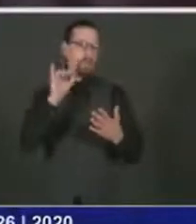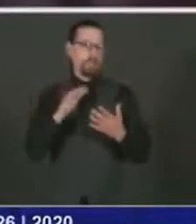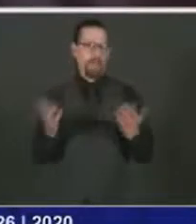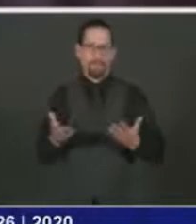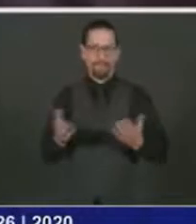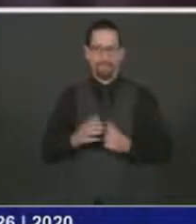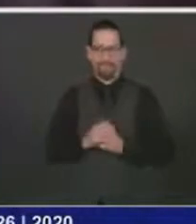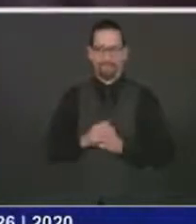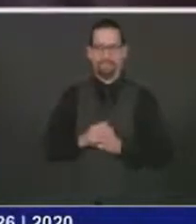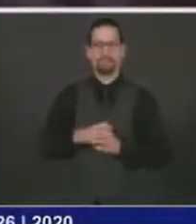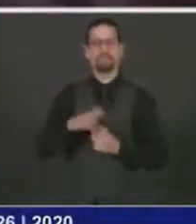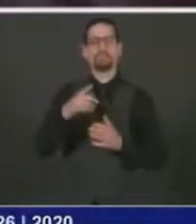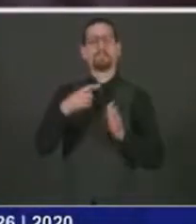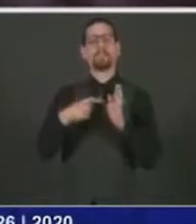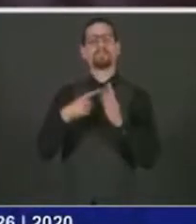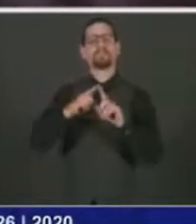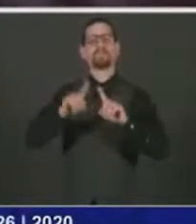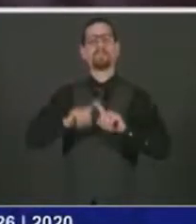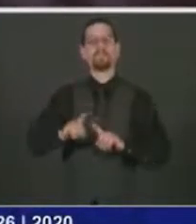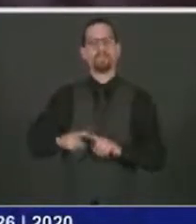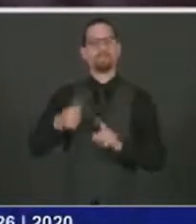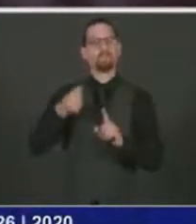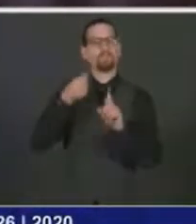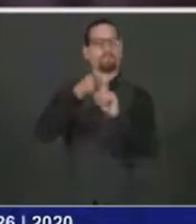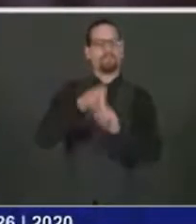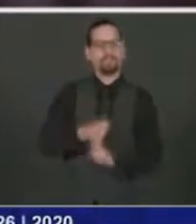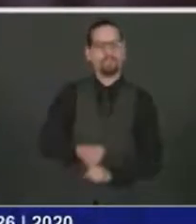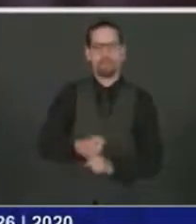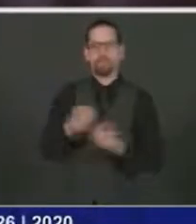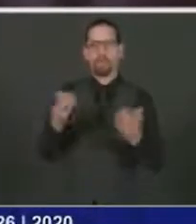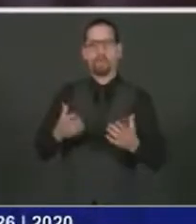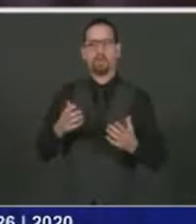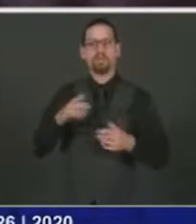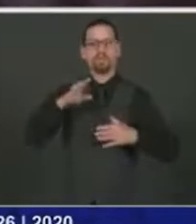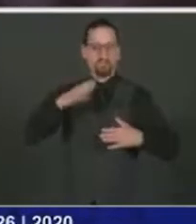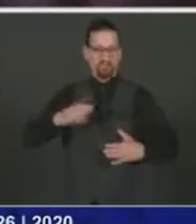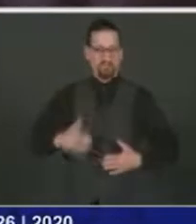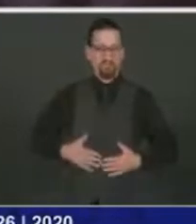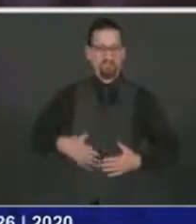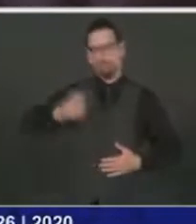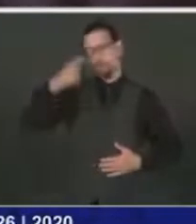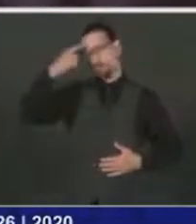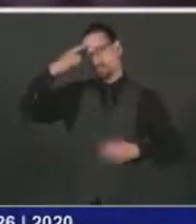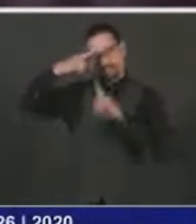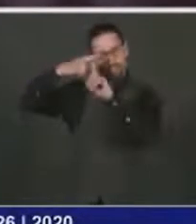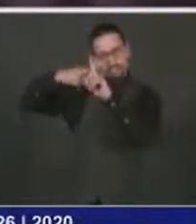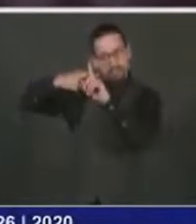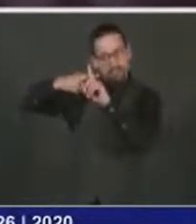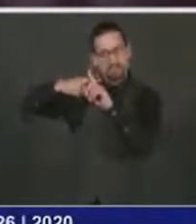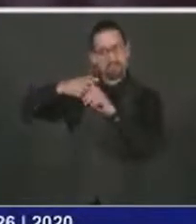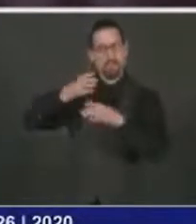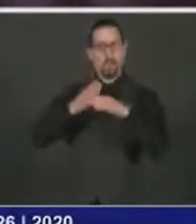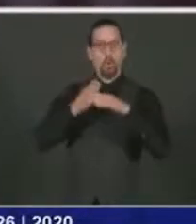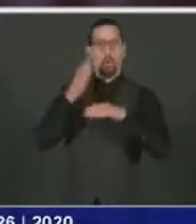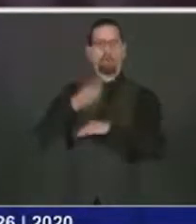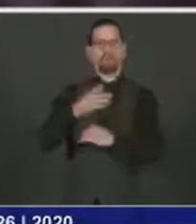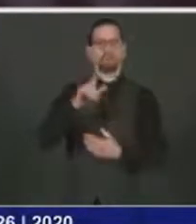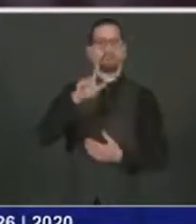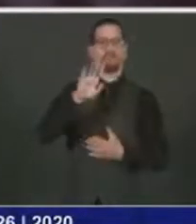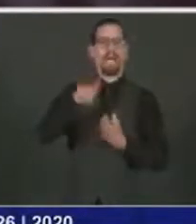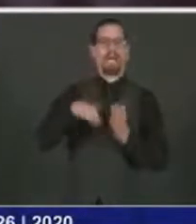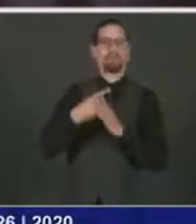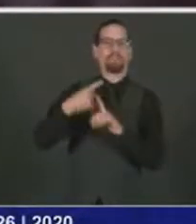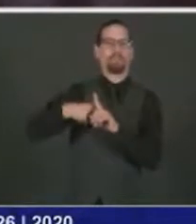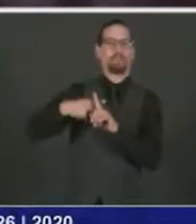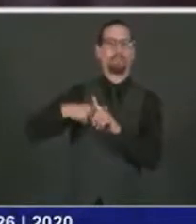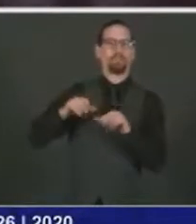organs. It requires that someone has had fever that lasts 24 hours or longer and